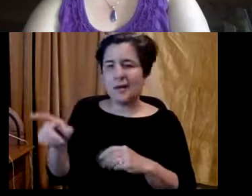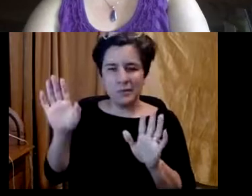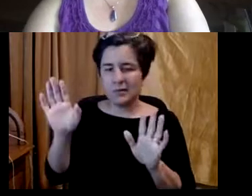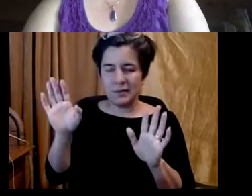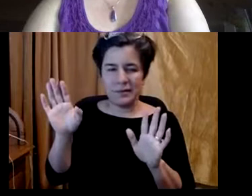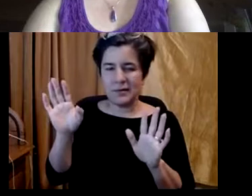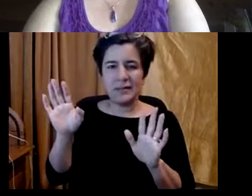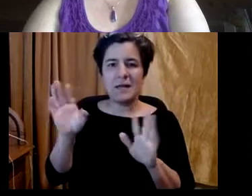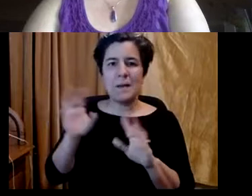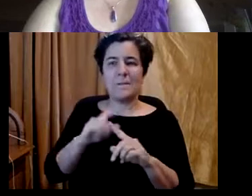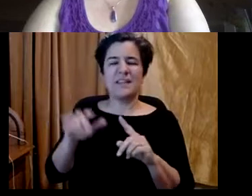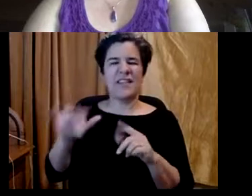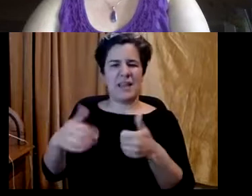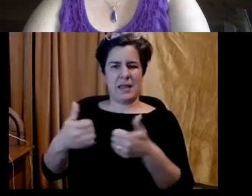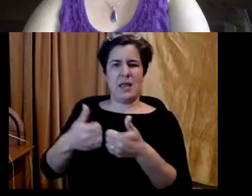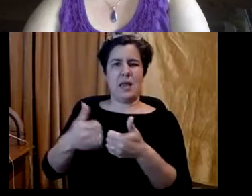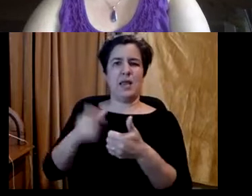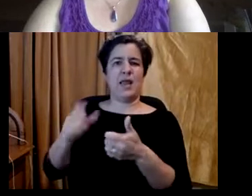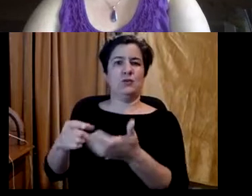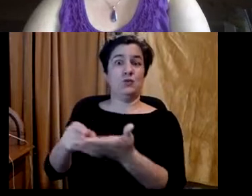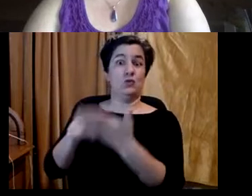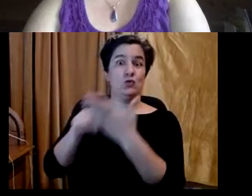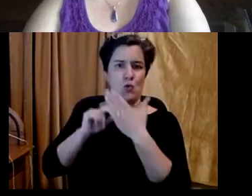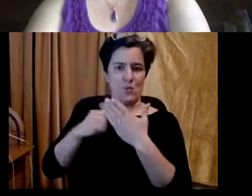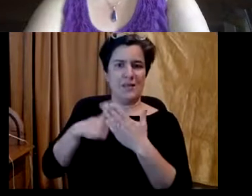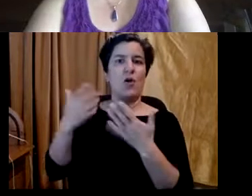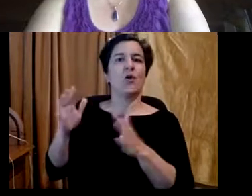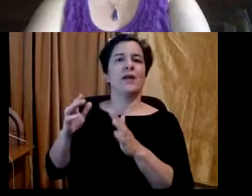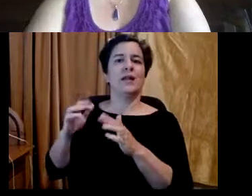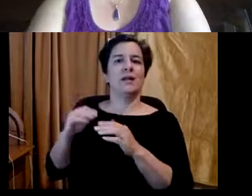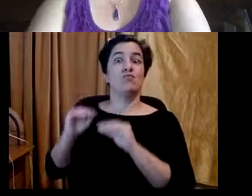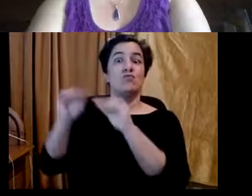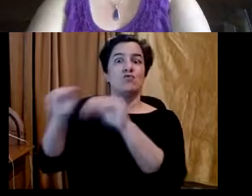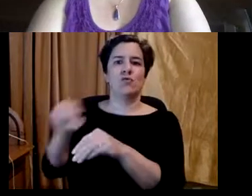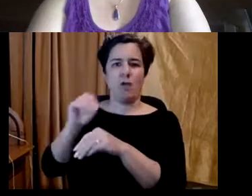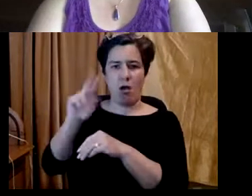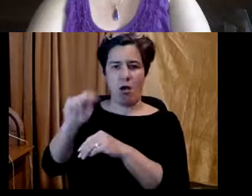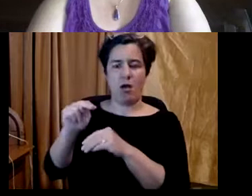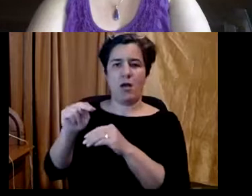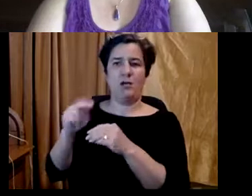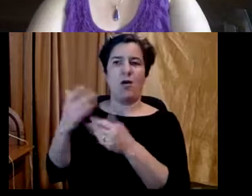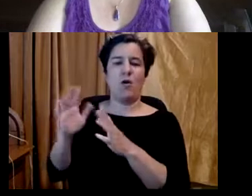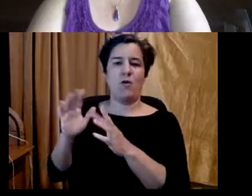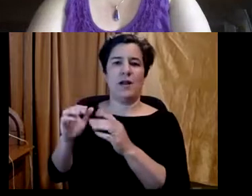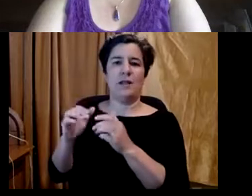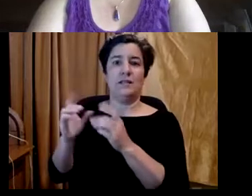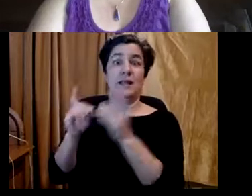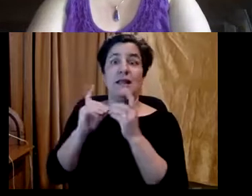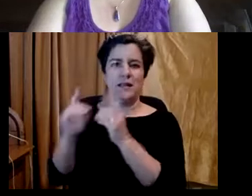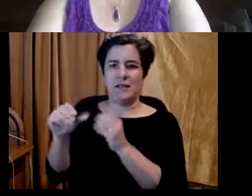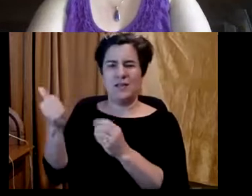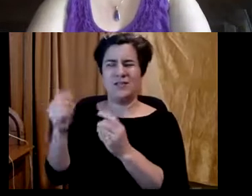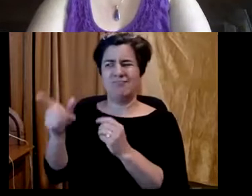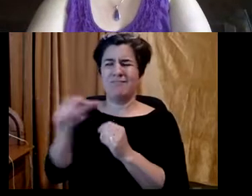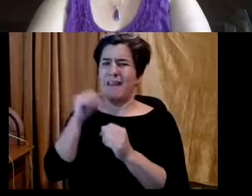that it was that final aha moment that he was not gonna fight for